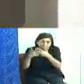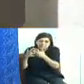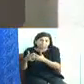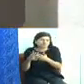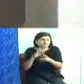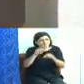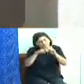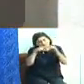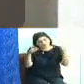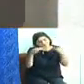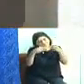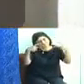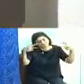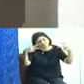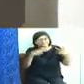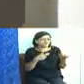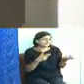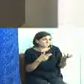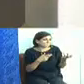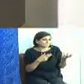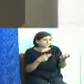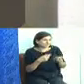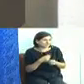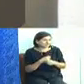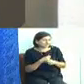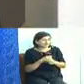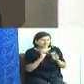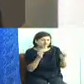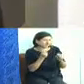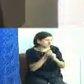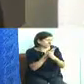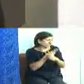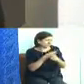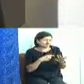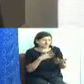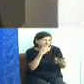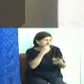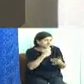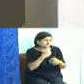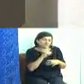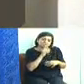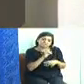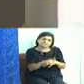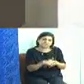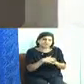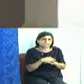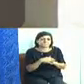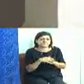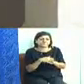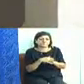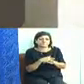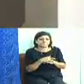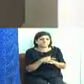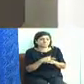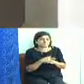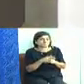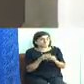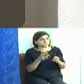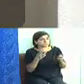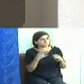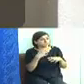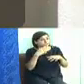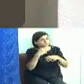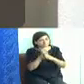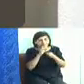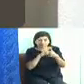nice little bow and it was all pretty. The reality is parables were intended to raise